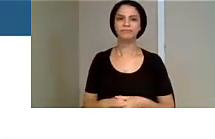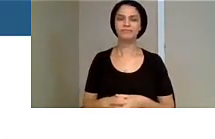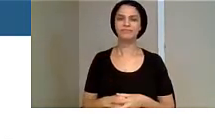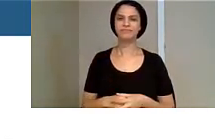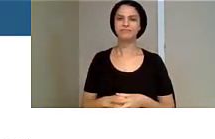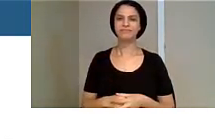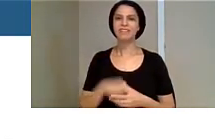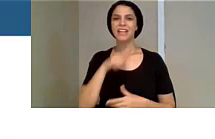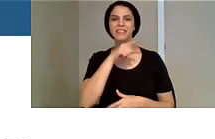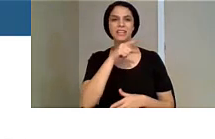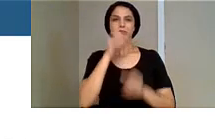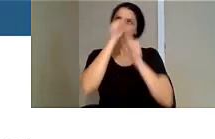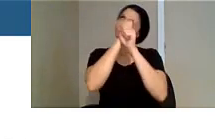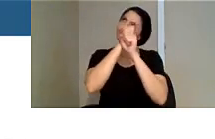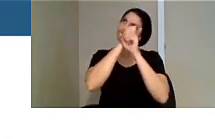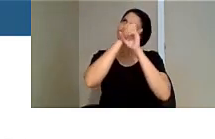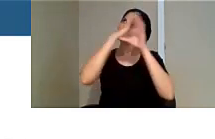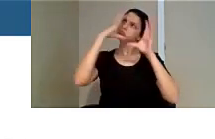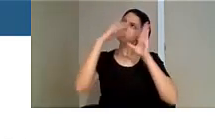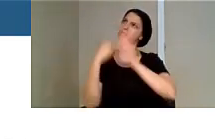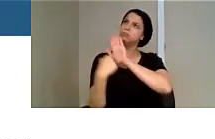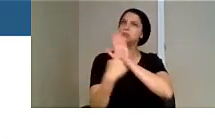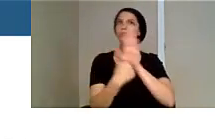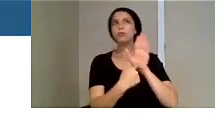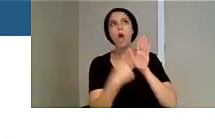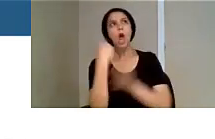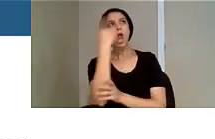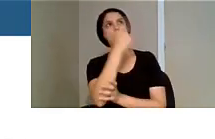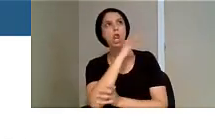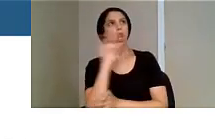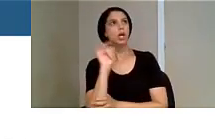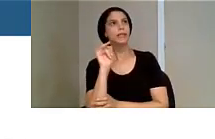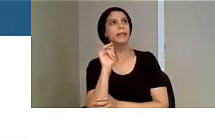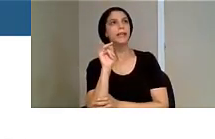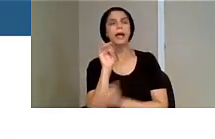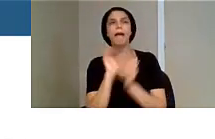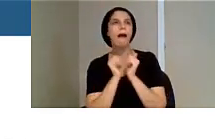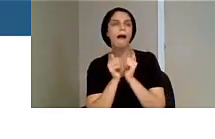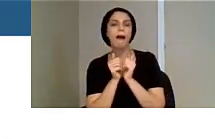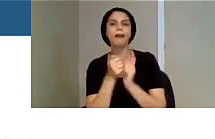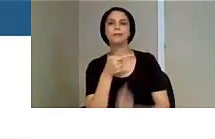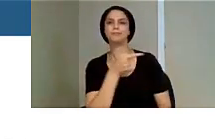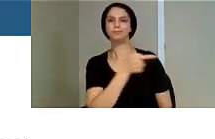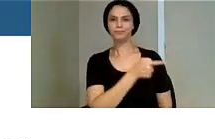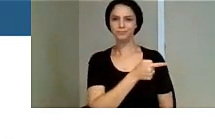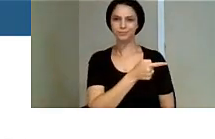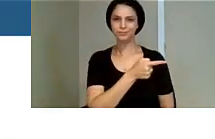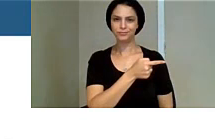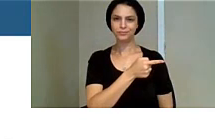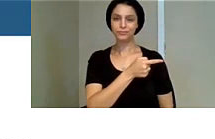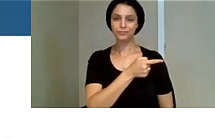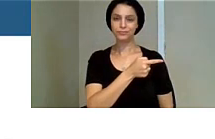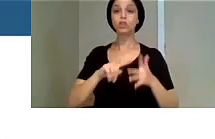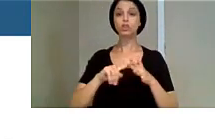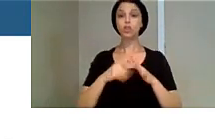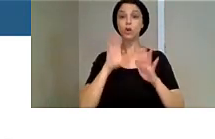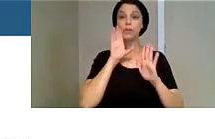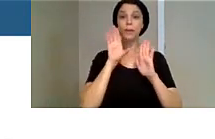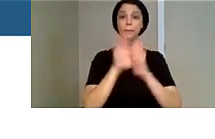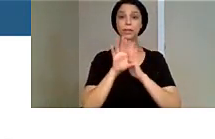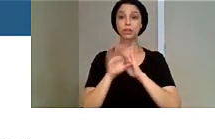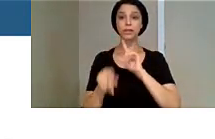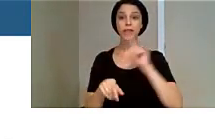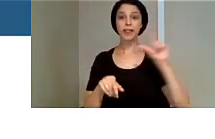is giving you a picture representation of what this cycle looks like. So starting with the image that's in the upper